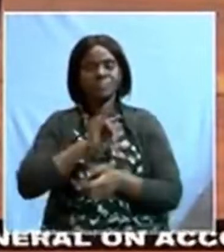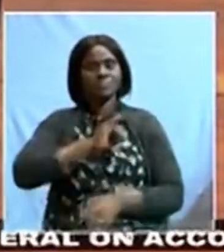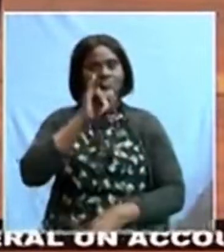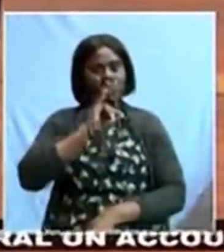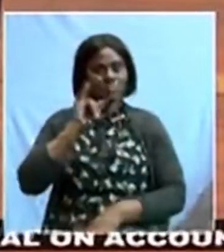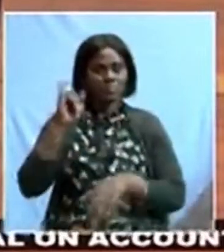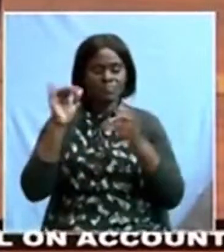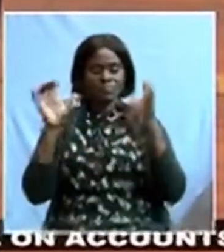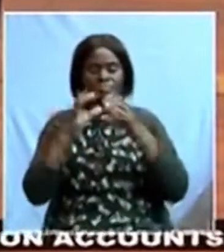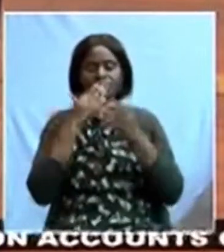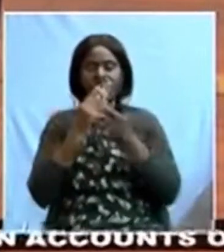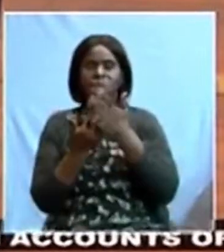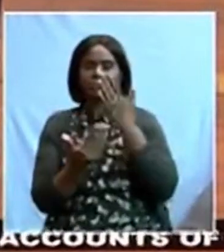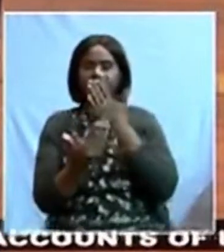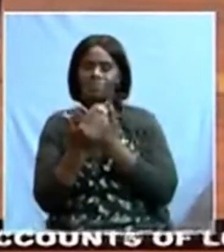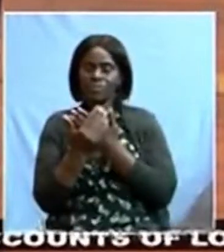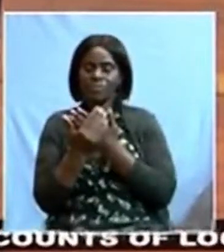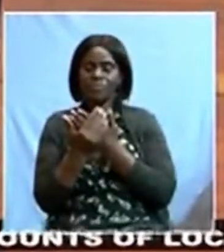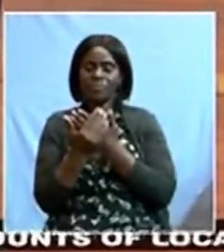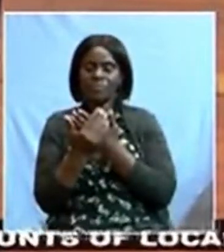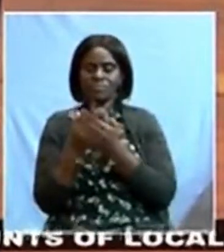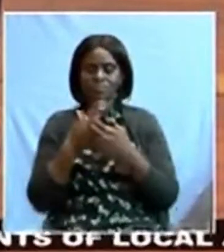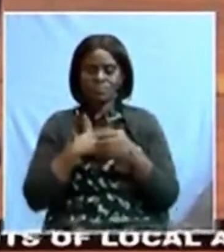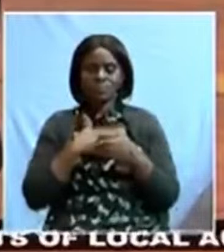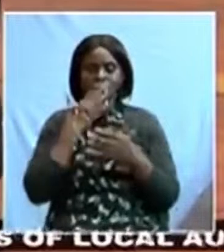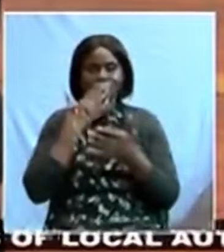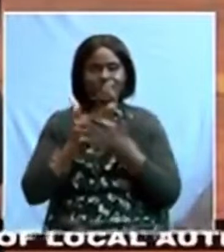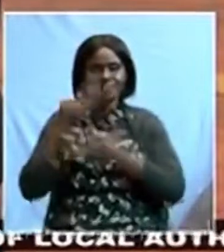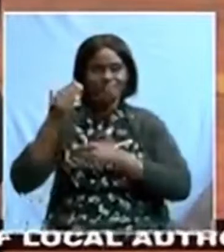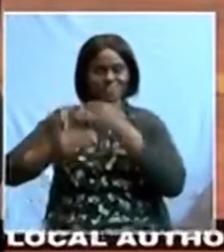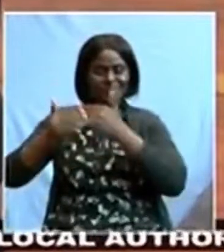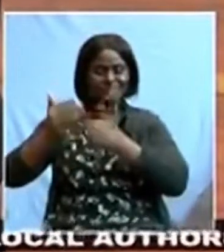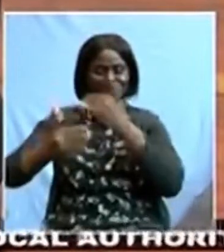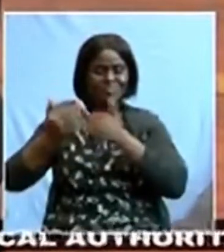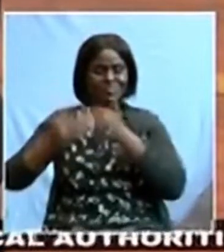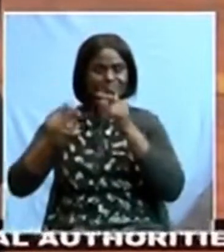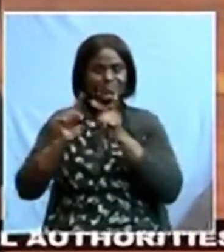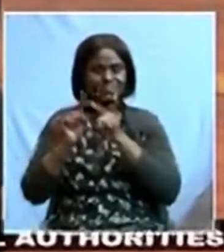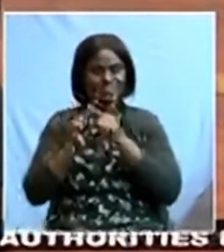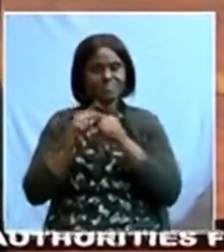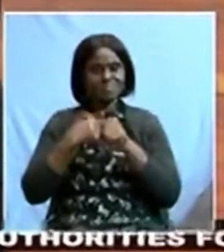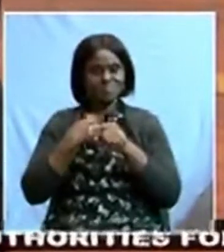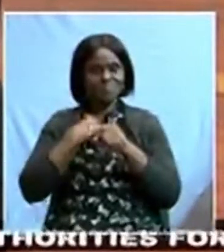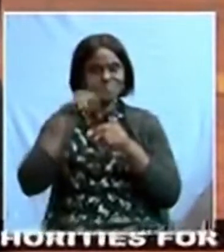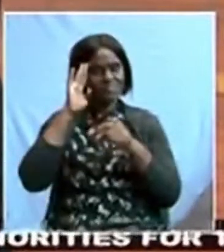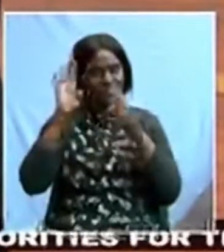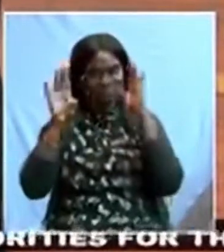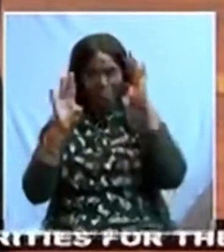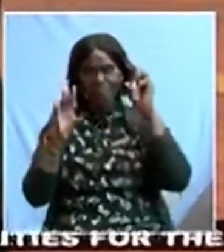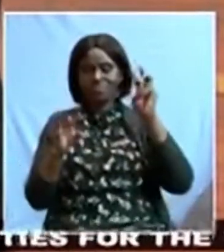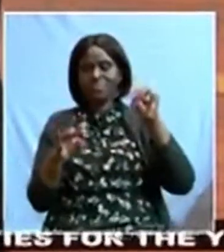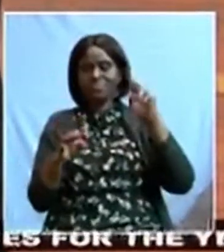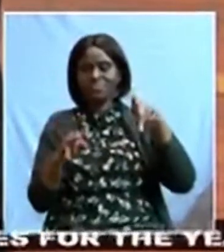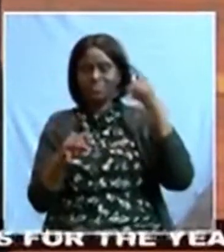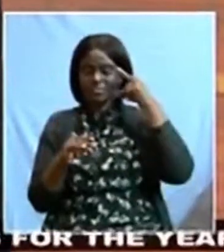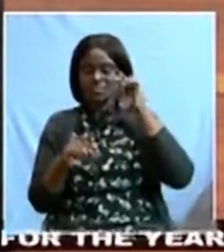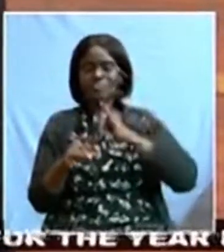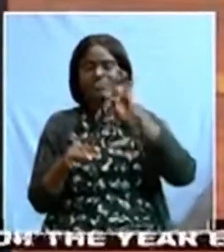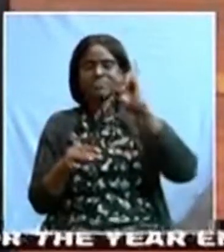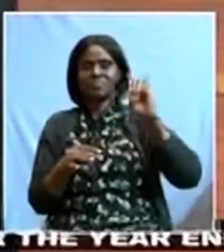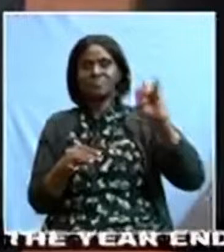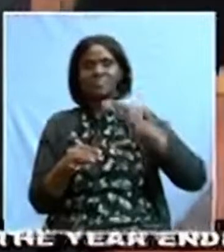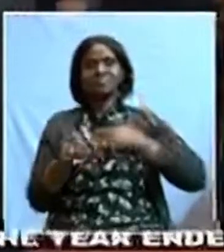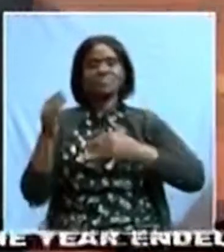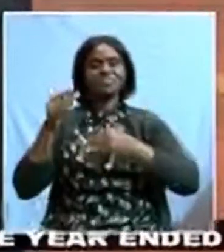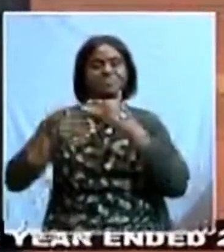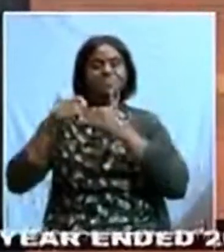Itezhi Council, good morning, my good neighbors. And may I also recognize the MP for Itezhi, who is my